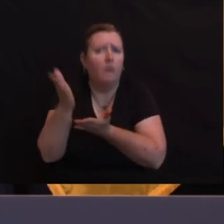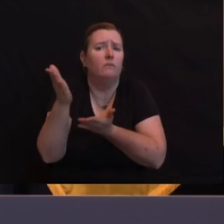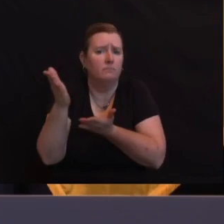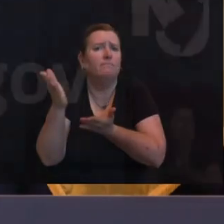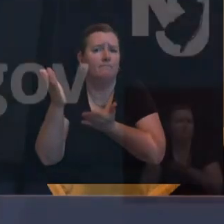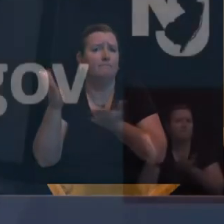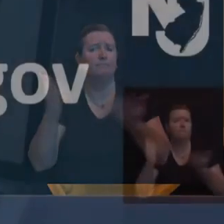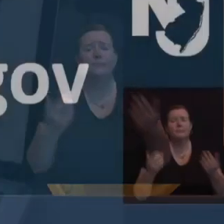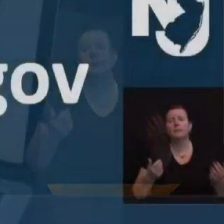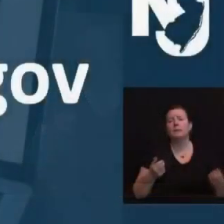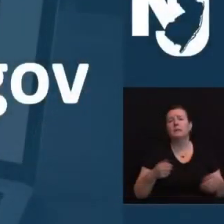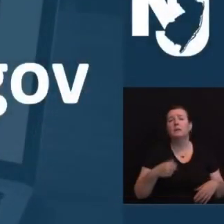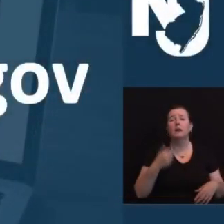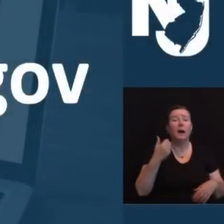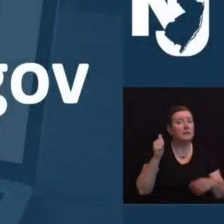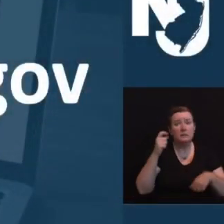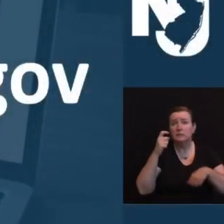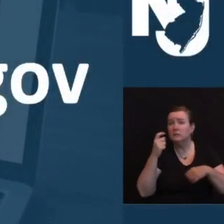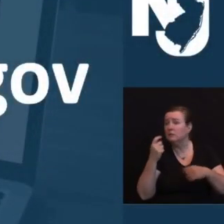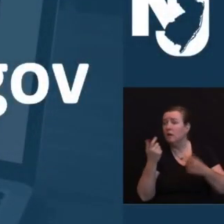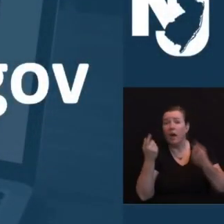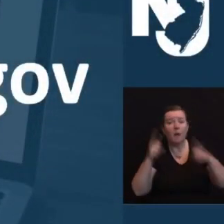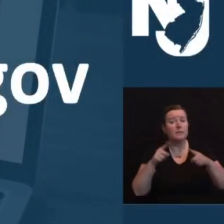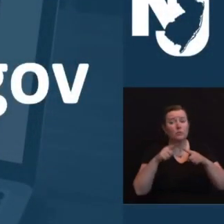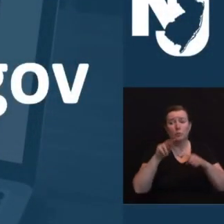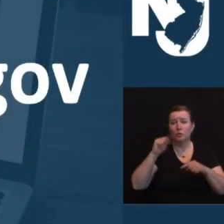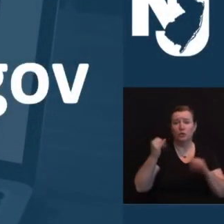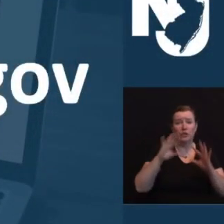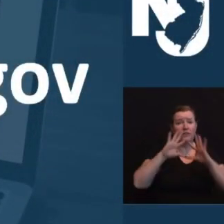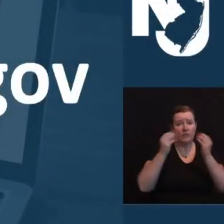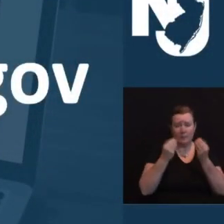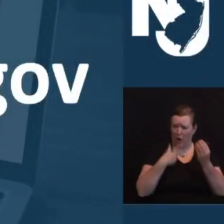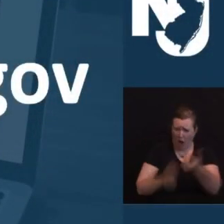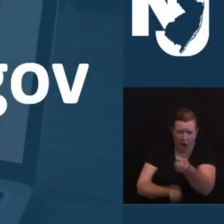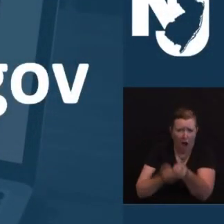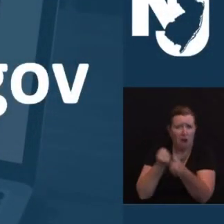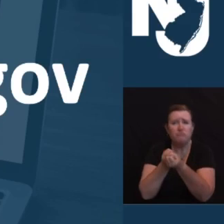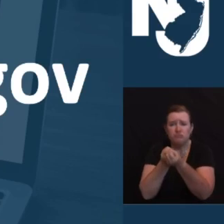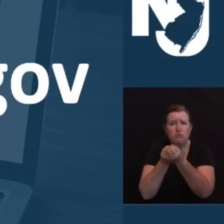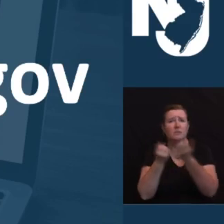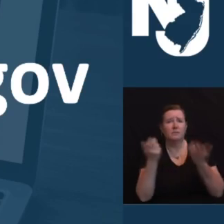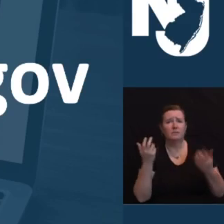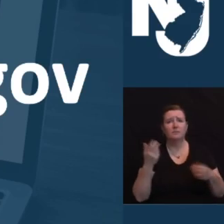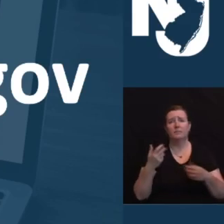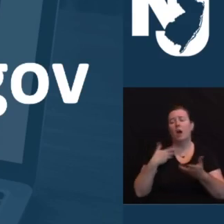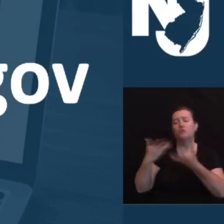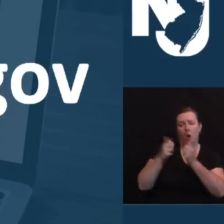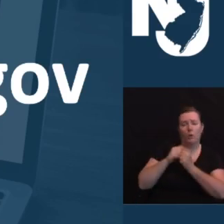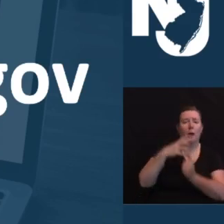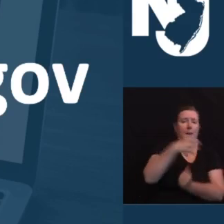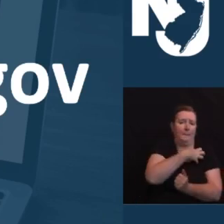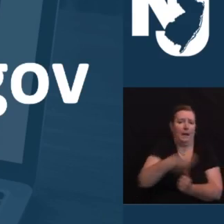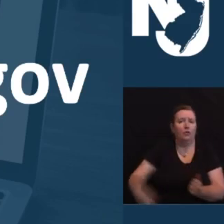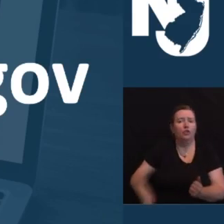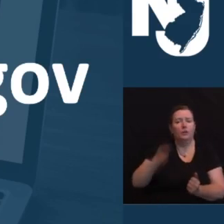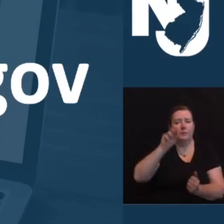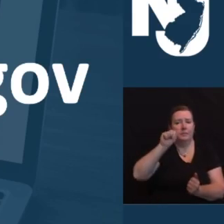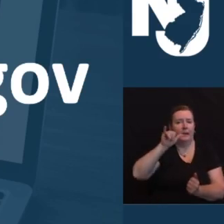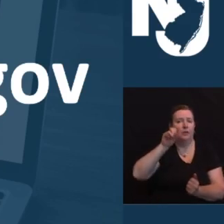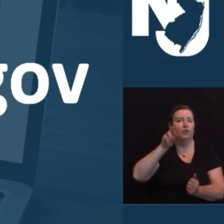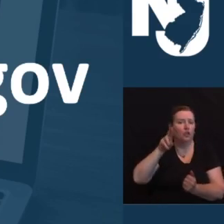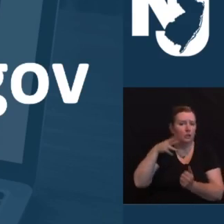Jersey family. I exchanged notes with Mayor Chris Bulwich. We are with him in spirit and prayer. We are also grateful for the hard work